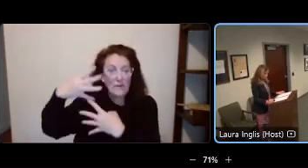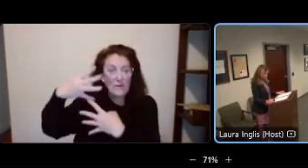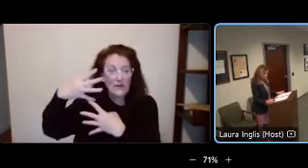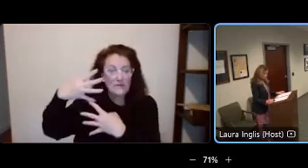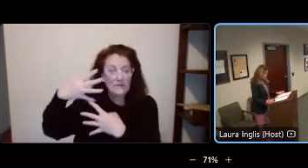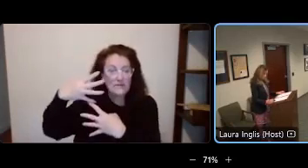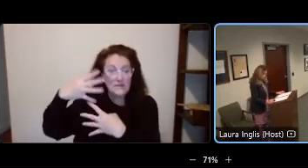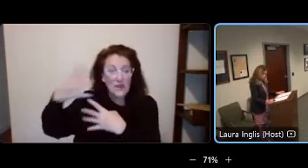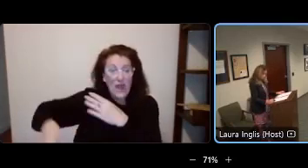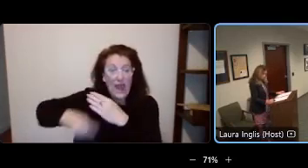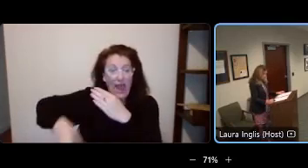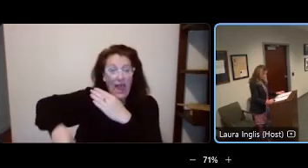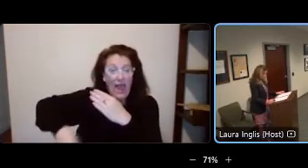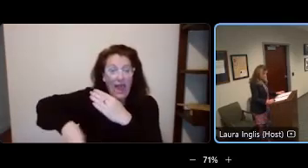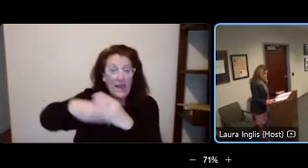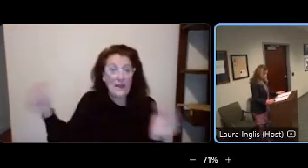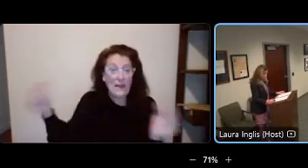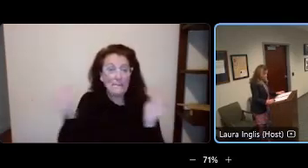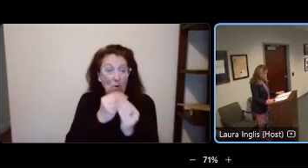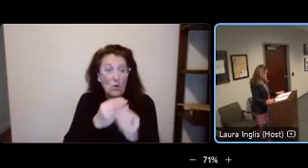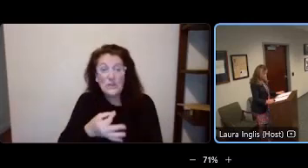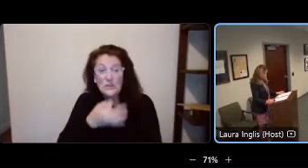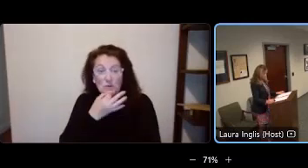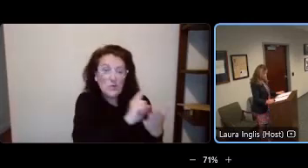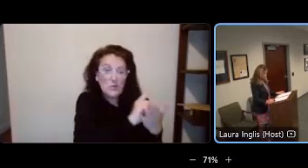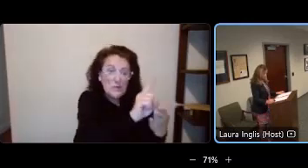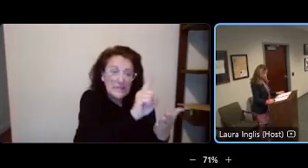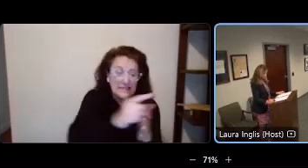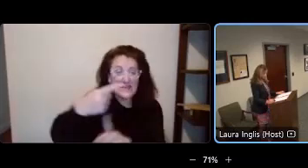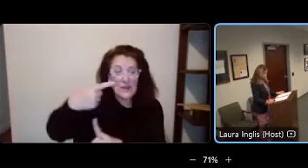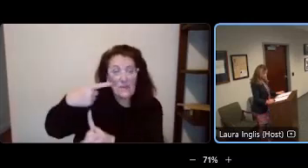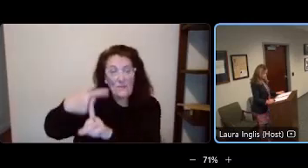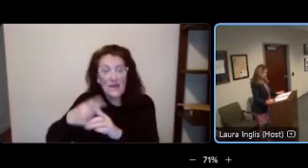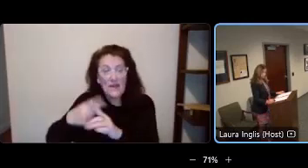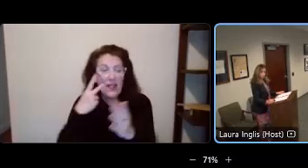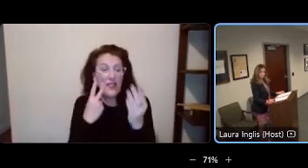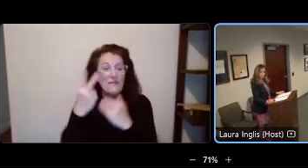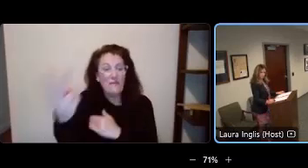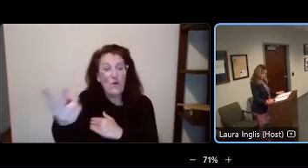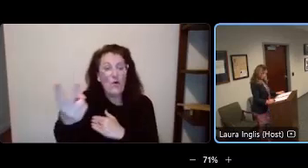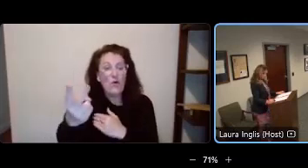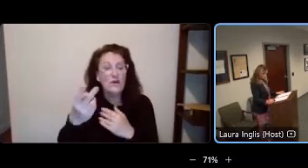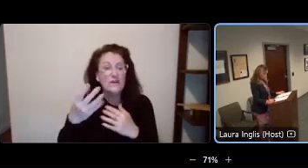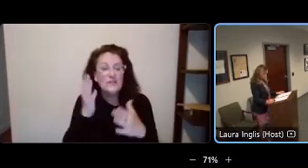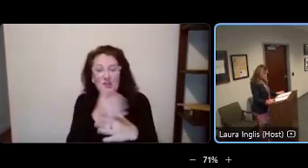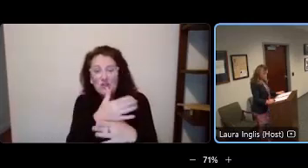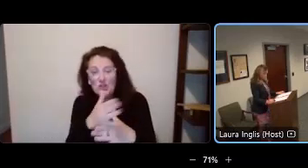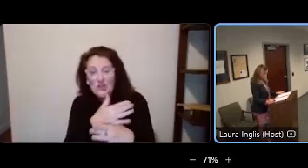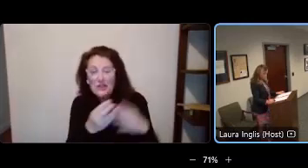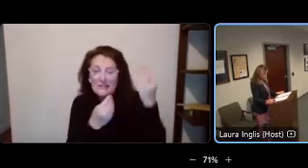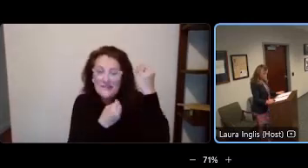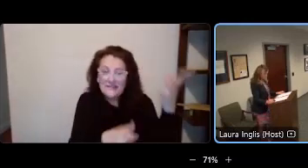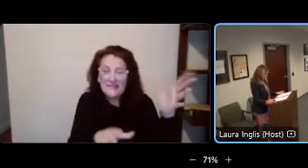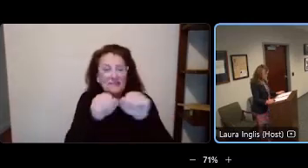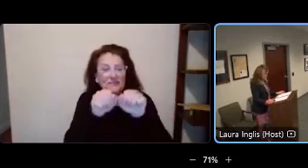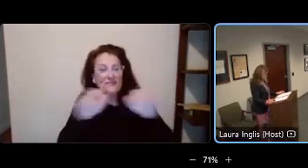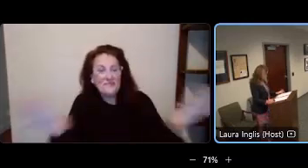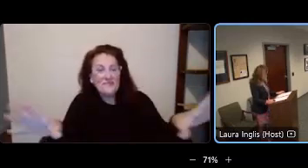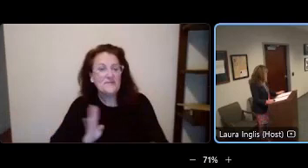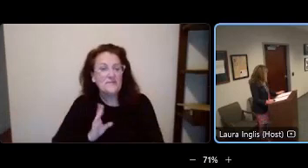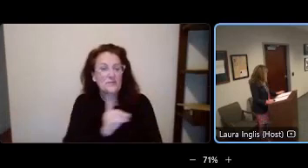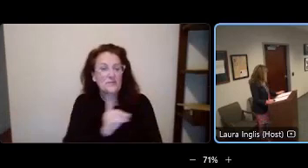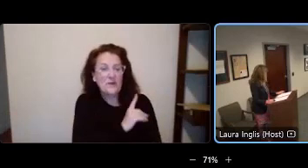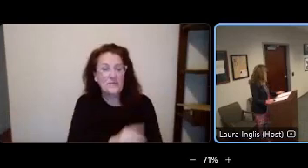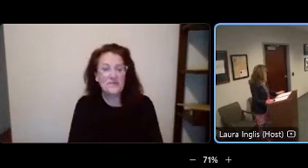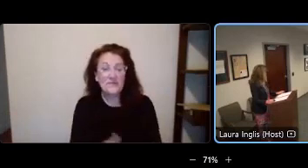more units in the coming weeks and months and look forward to helping each area use their site to share news and information board-wide.